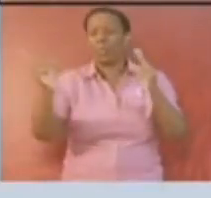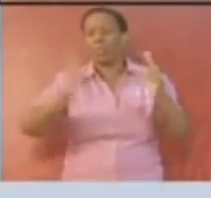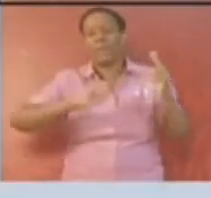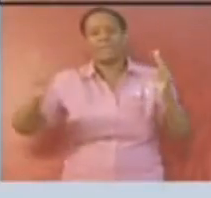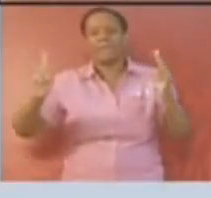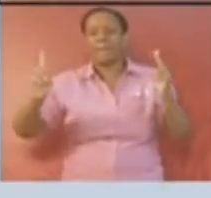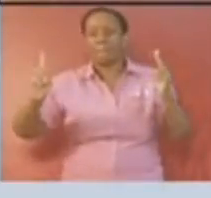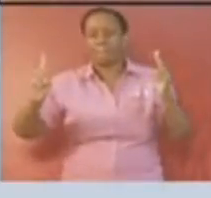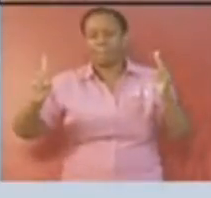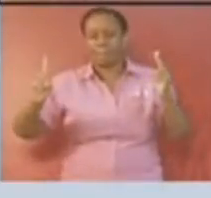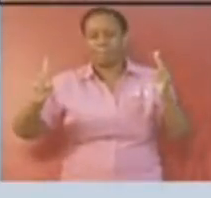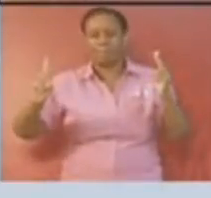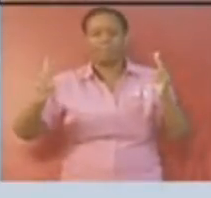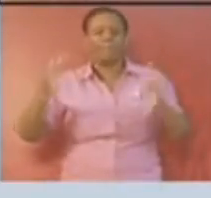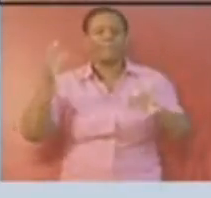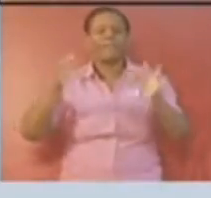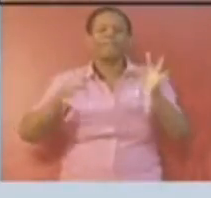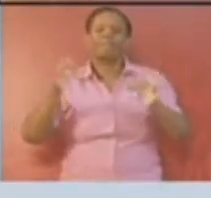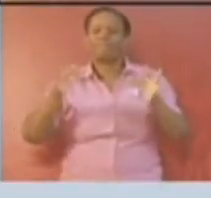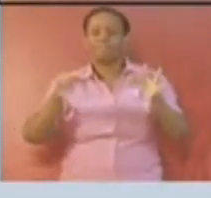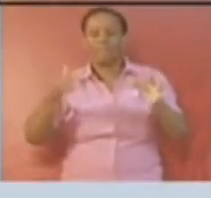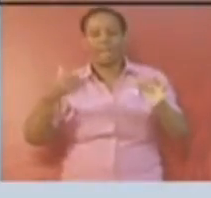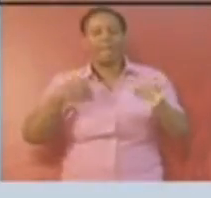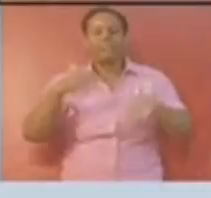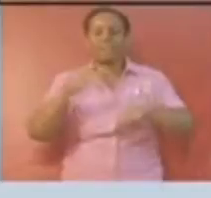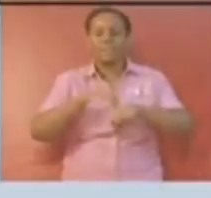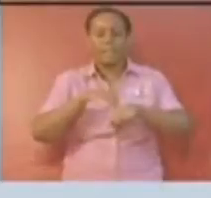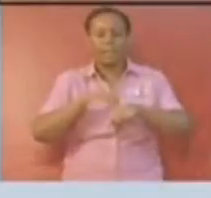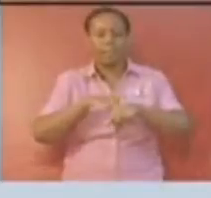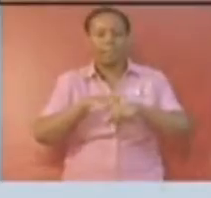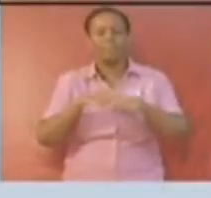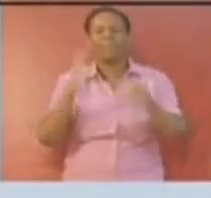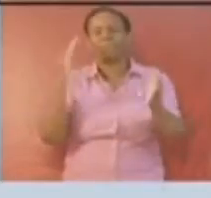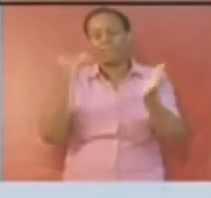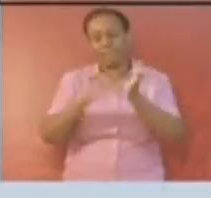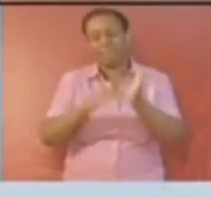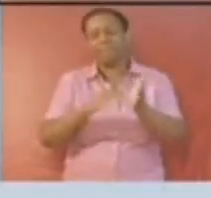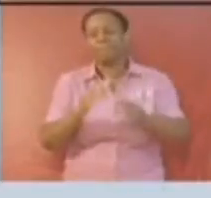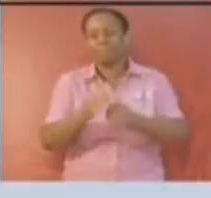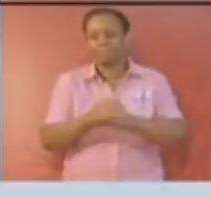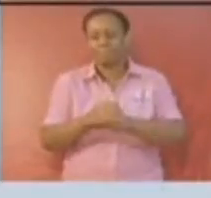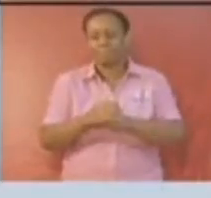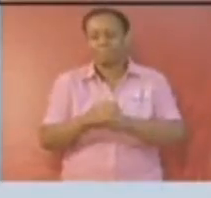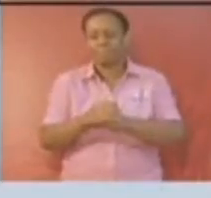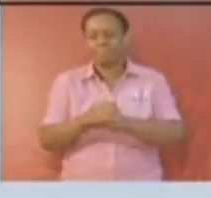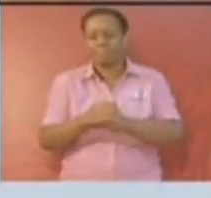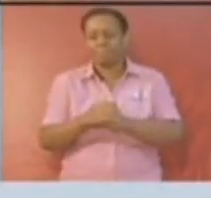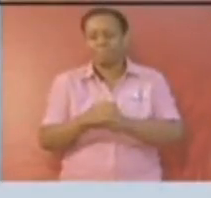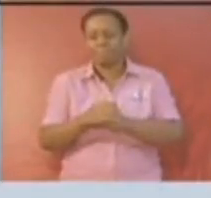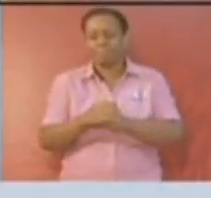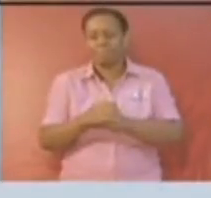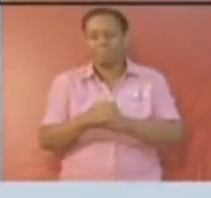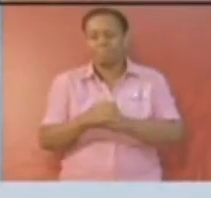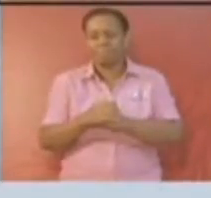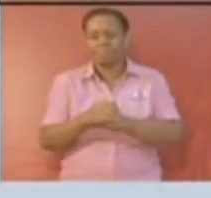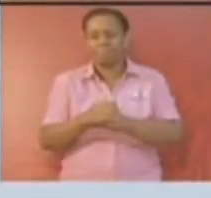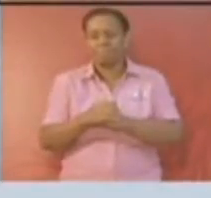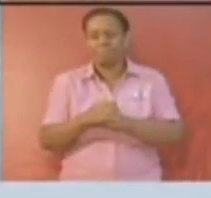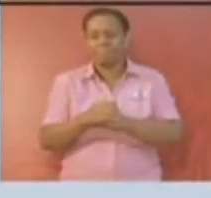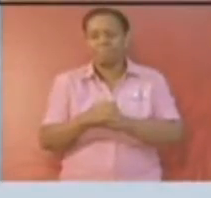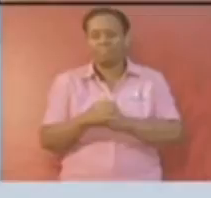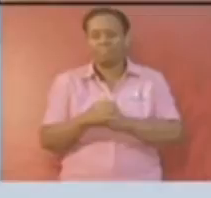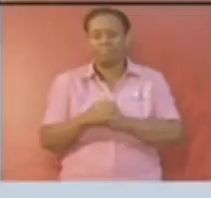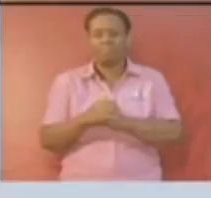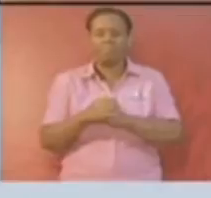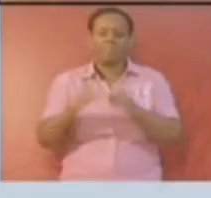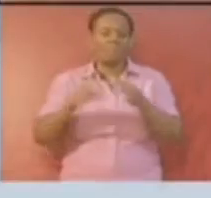will facilitate a second round of questions, 1 question per media house. Today we begin the question and answer segment